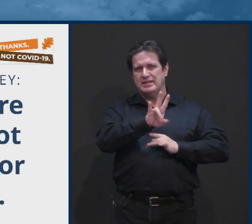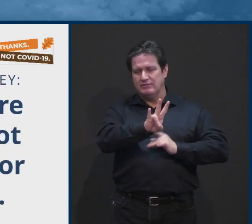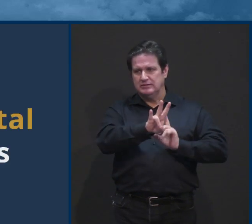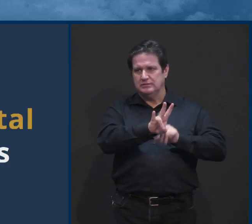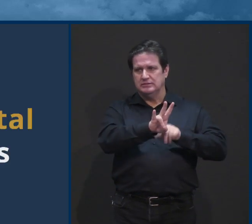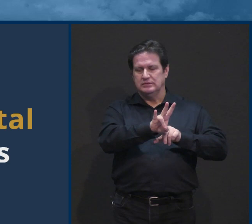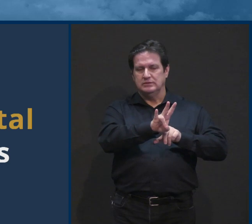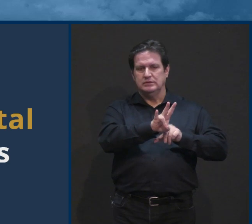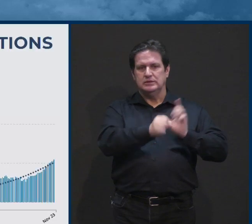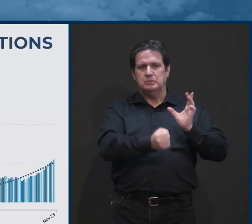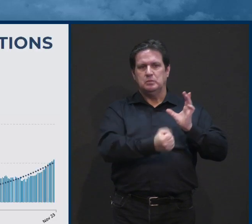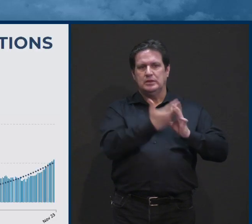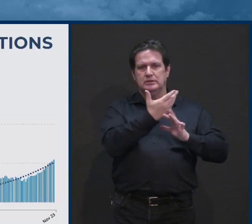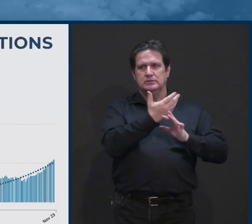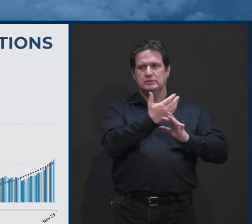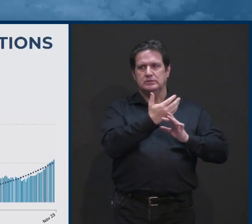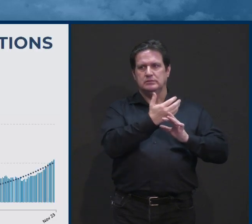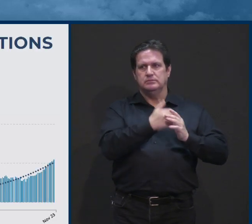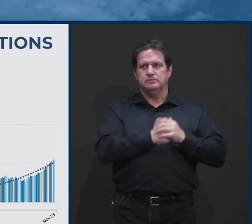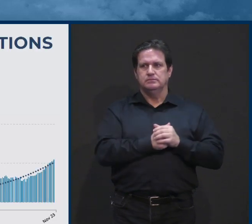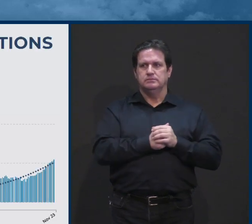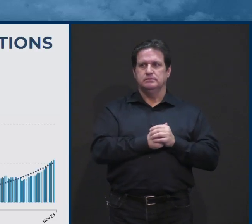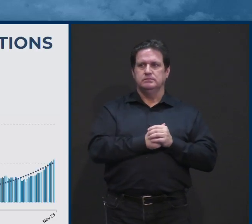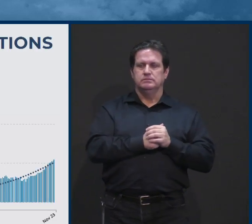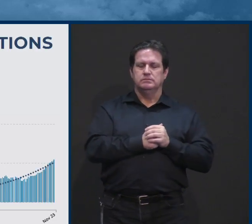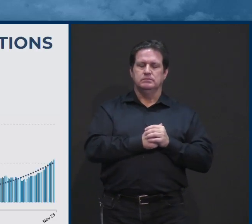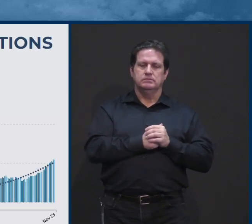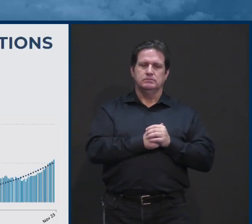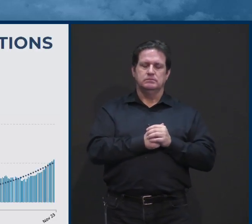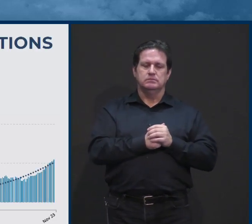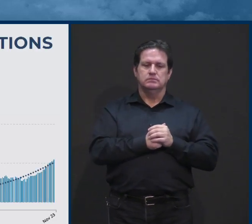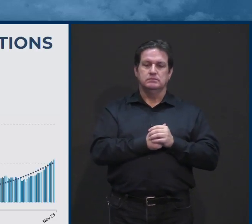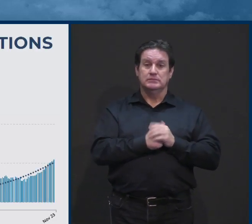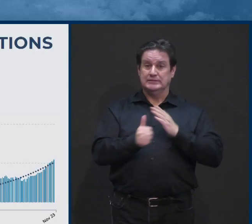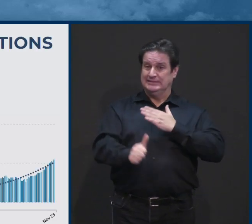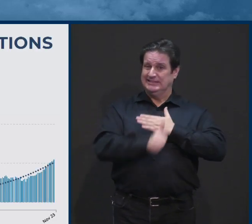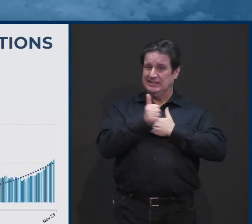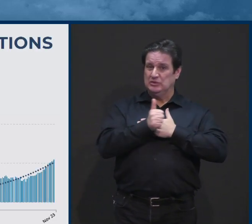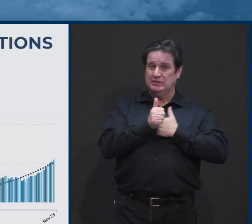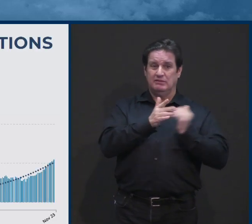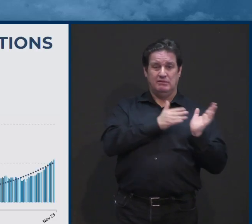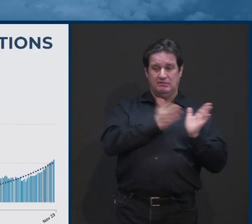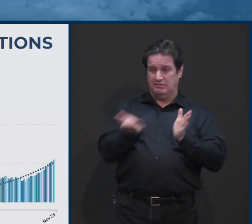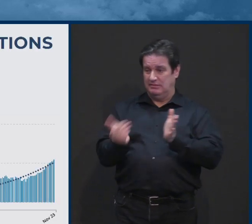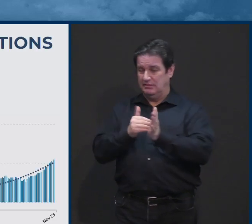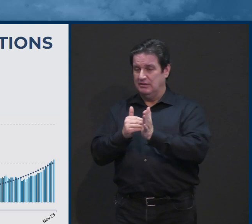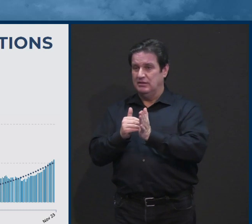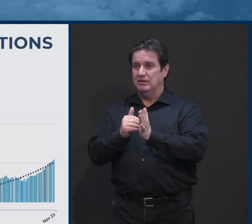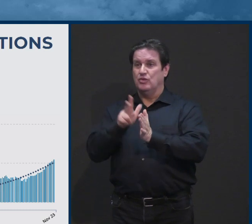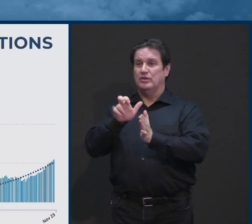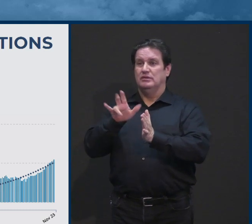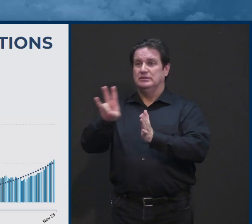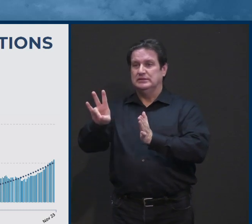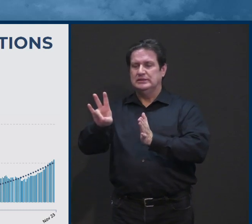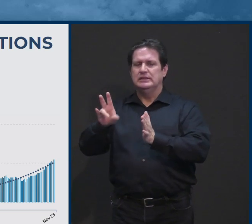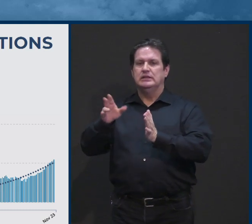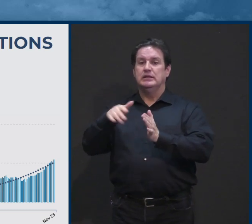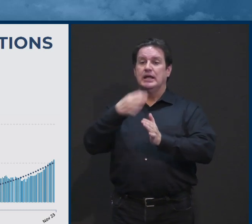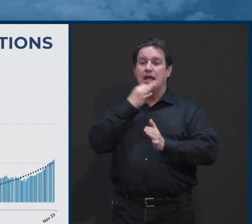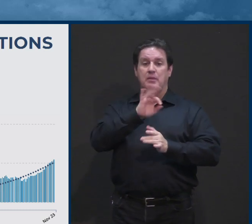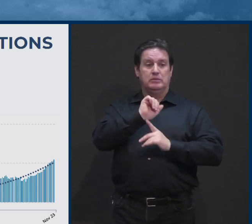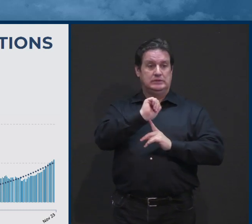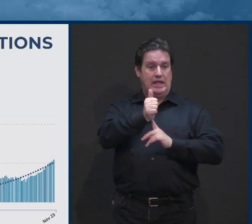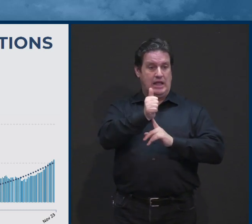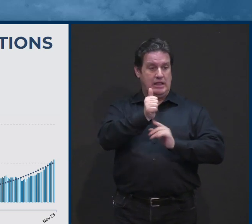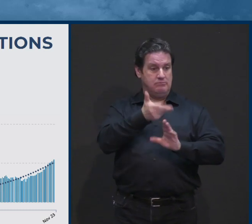337, and how dangerous that would be for us to do that now. So again, on April the